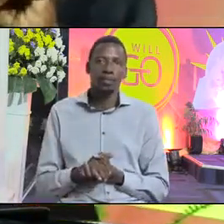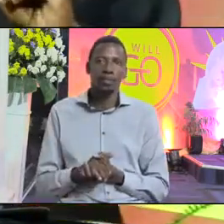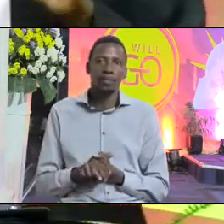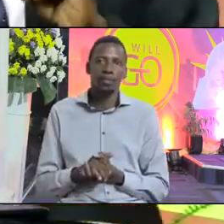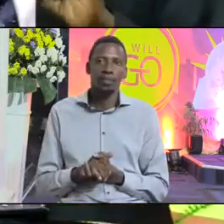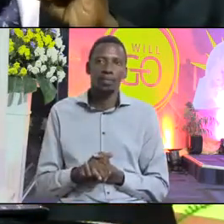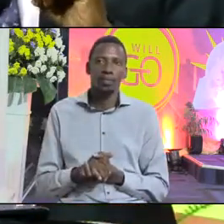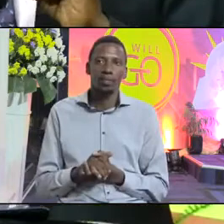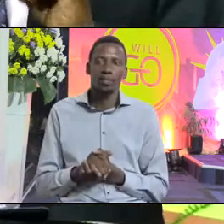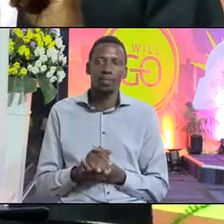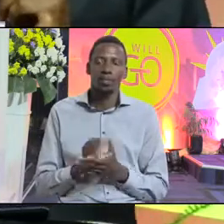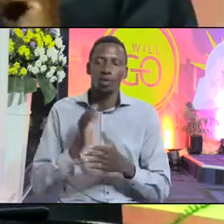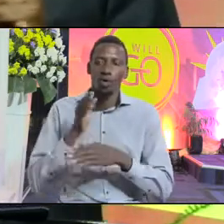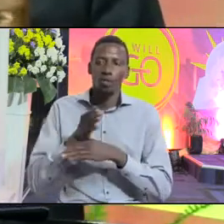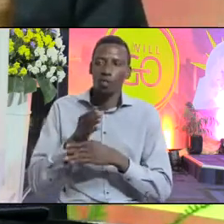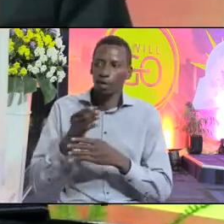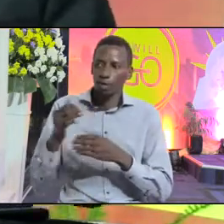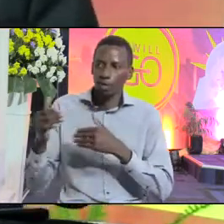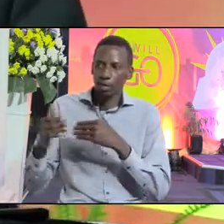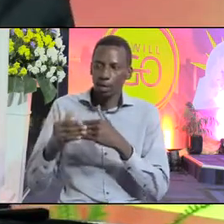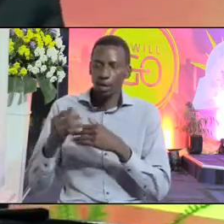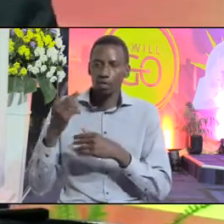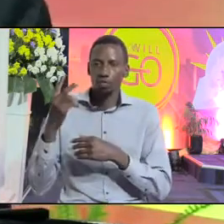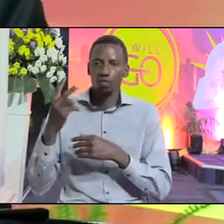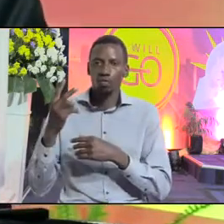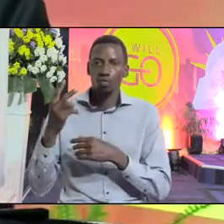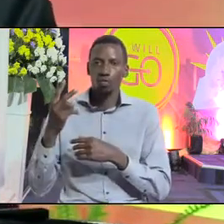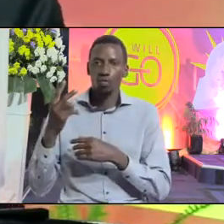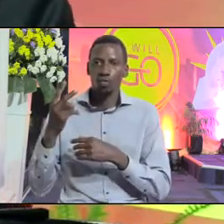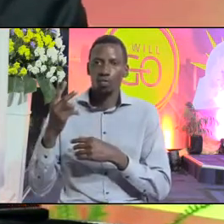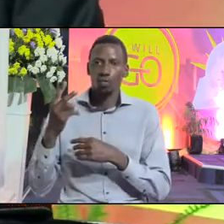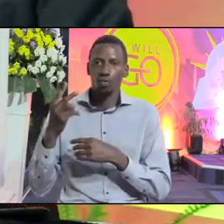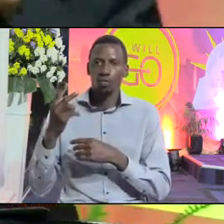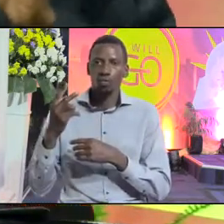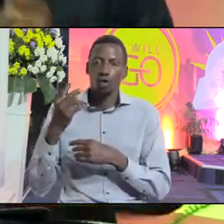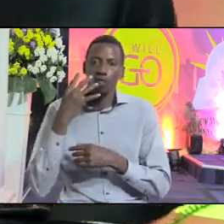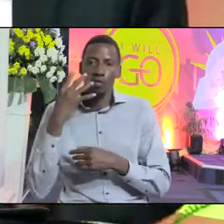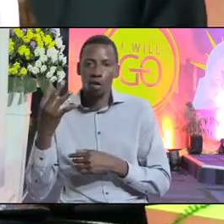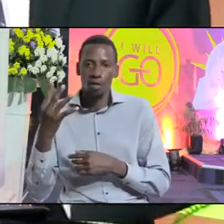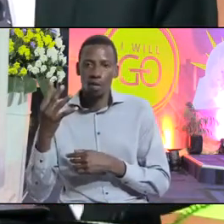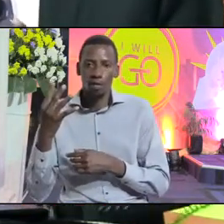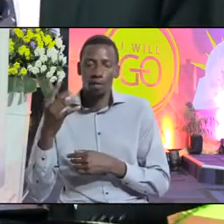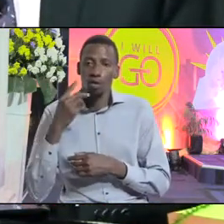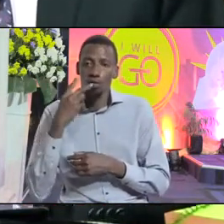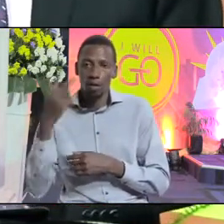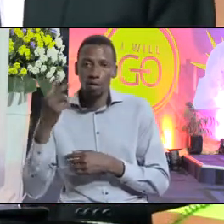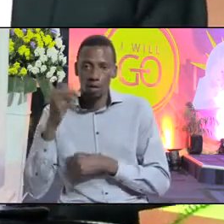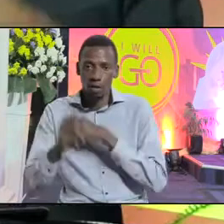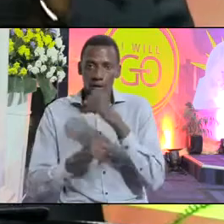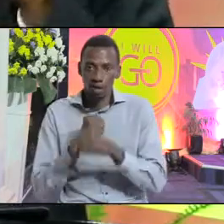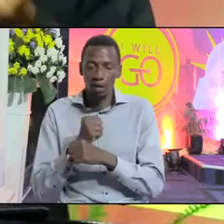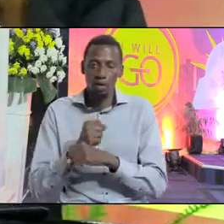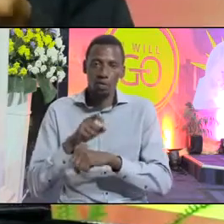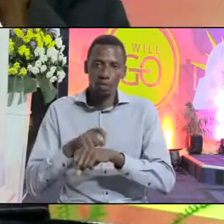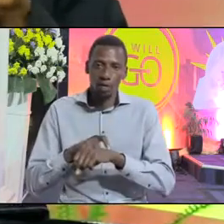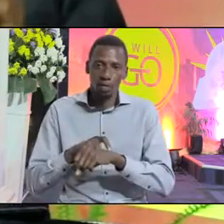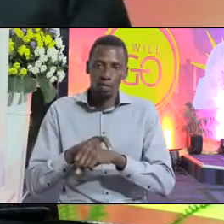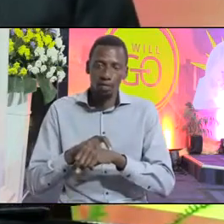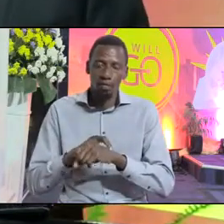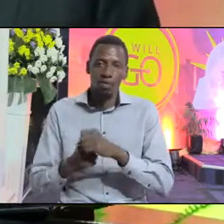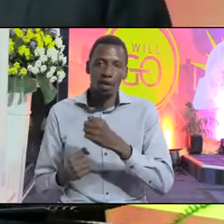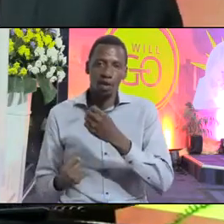over nearly two centuries of time, the bedrock of